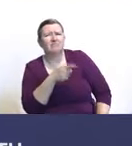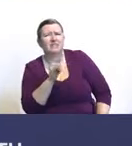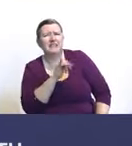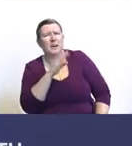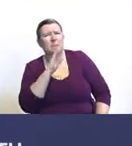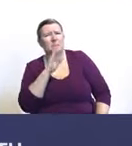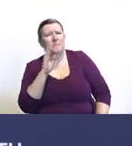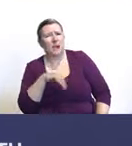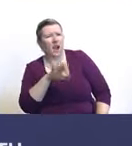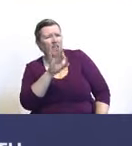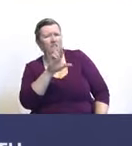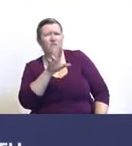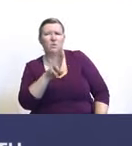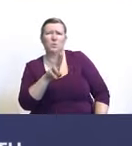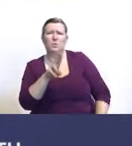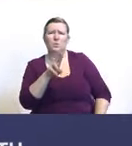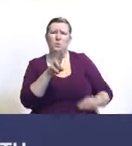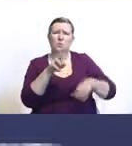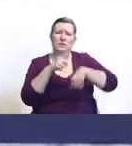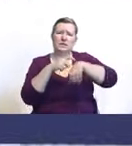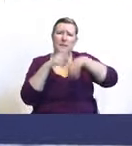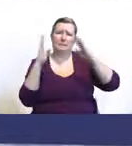like 2,000 deaths a year in New Jersey?